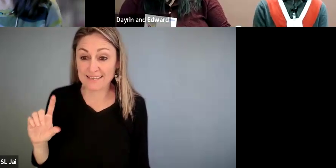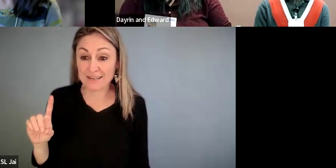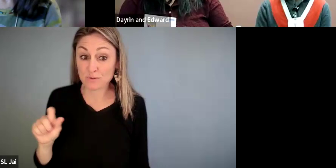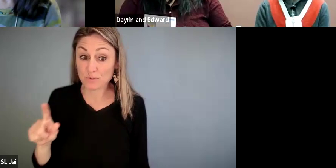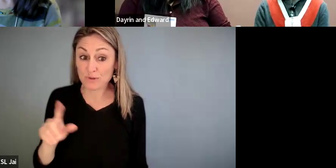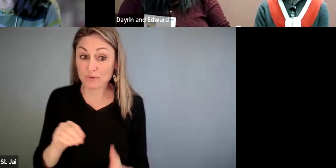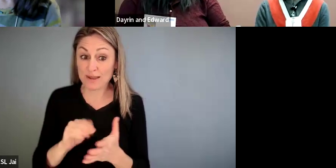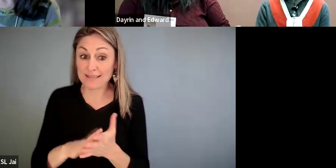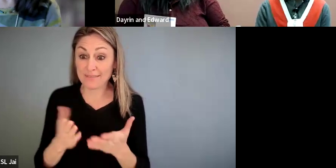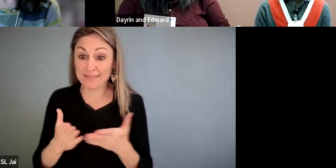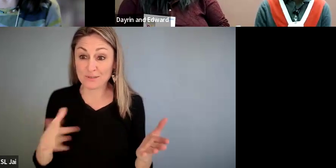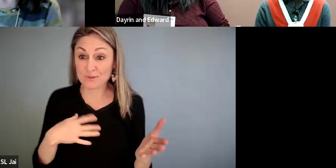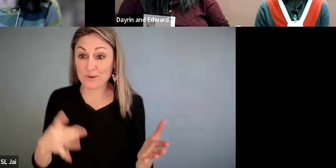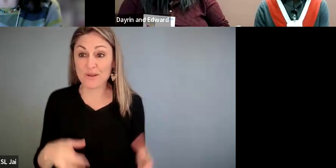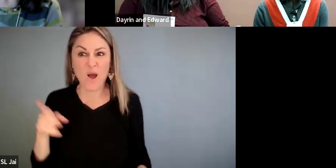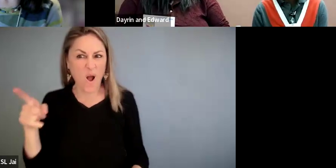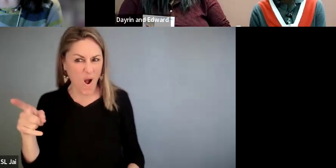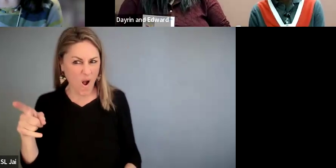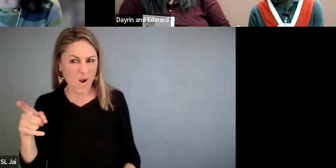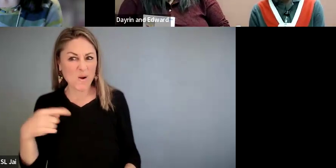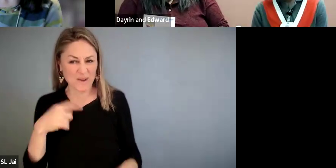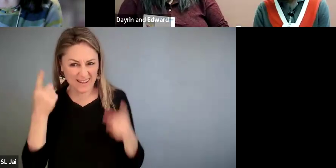like. Oh, the needle are hot.